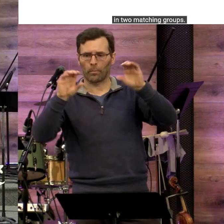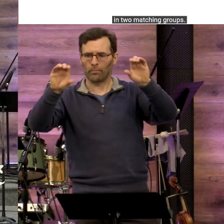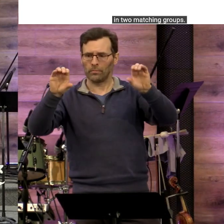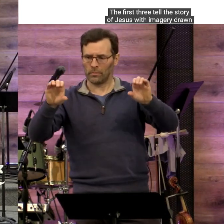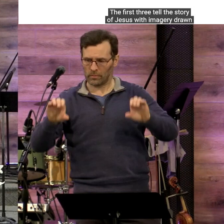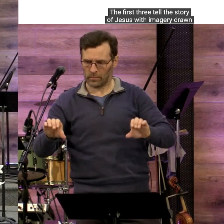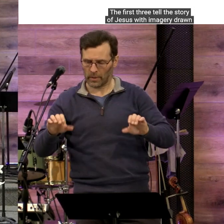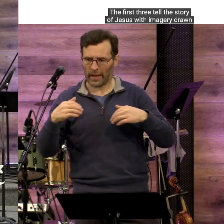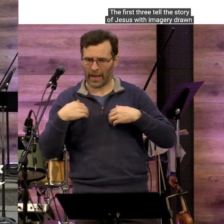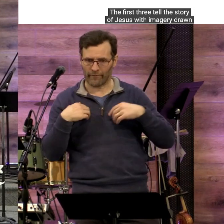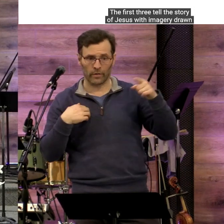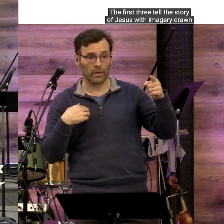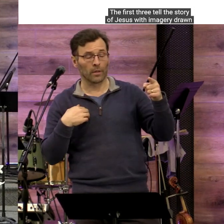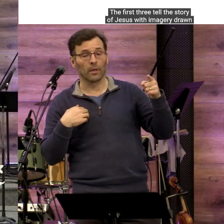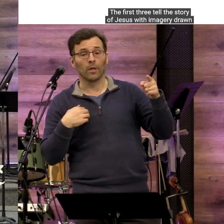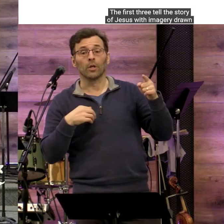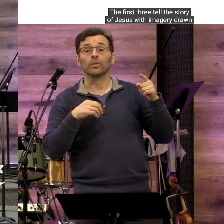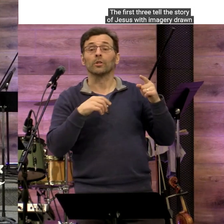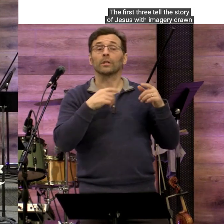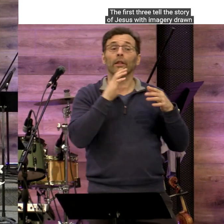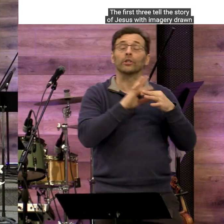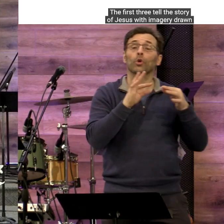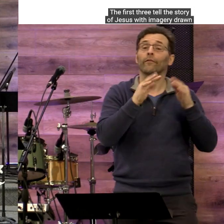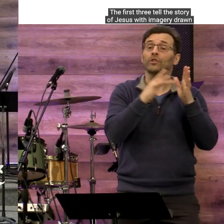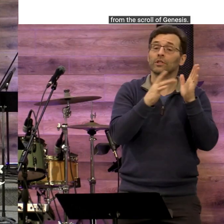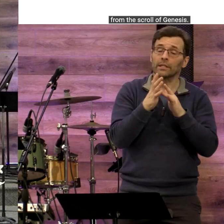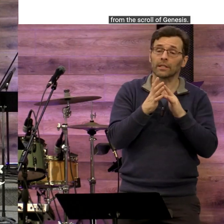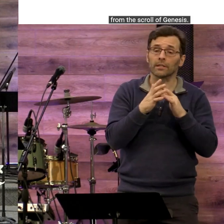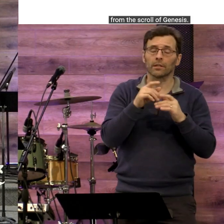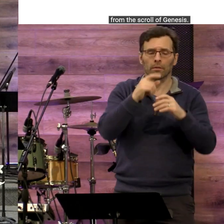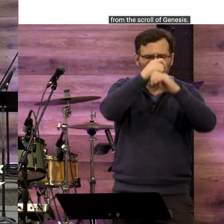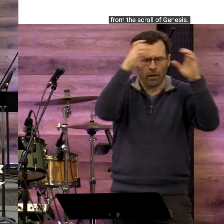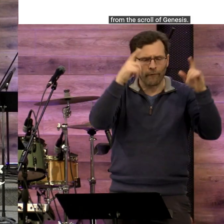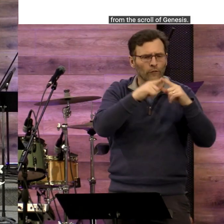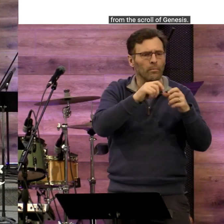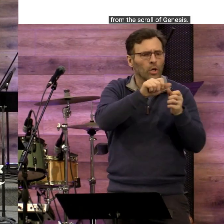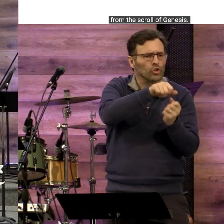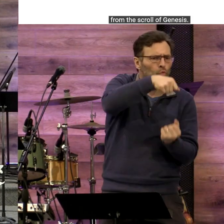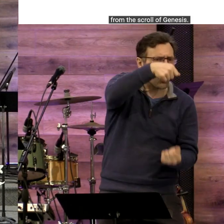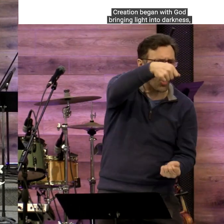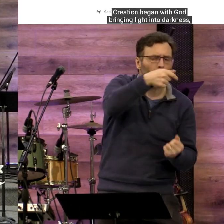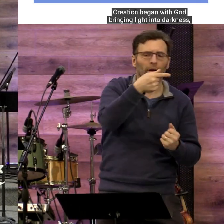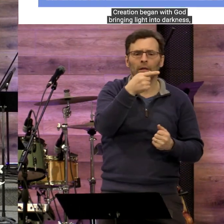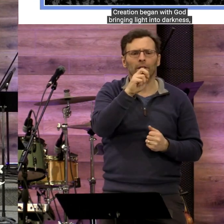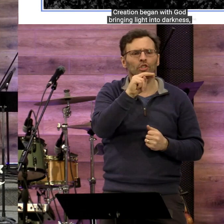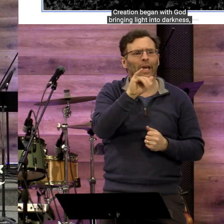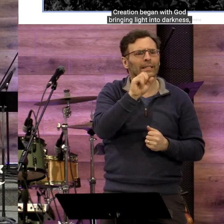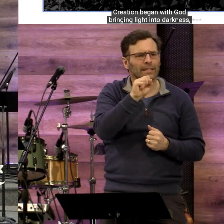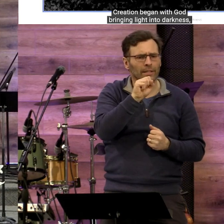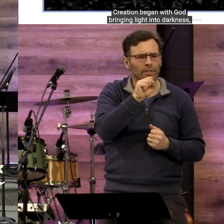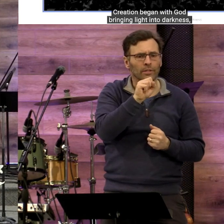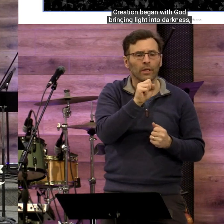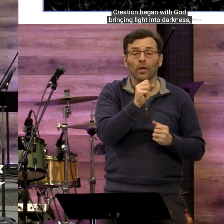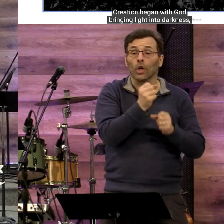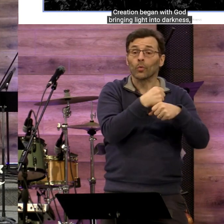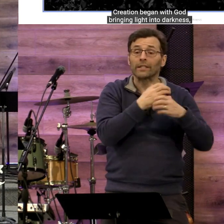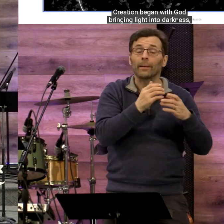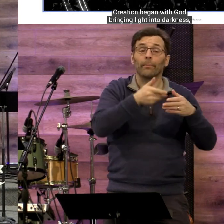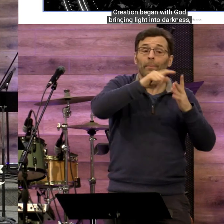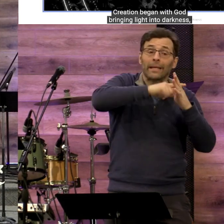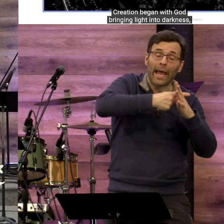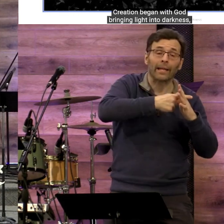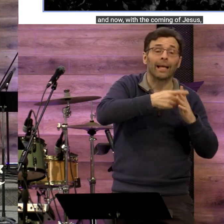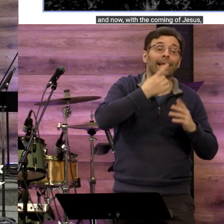groups. The first three tell the story of Jesus with imagery drawn from the scroll of Genesis. Creation began with God bringing light